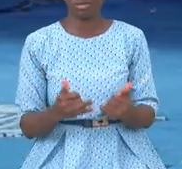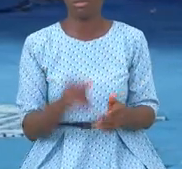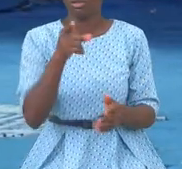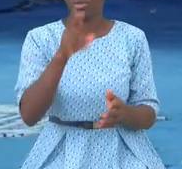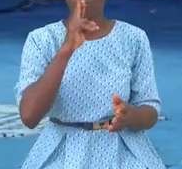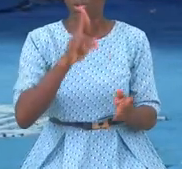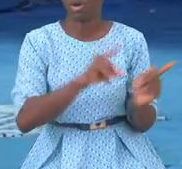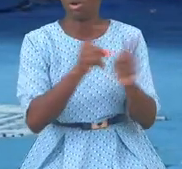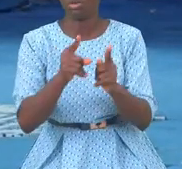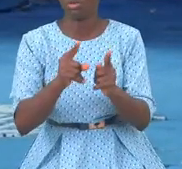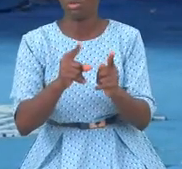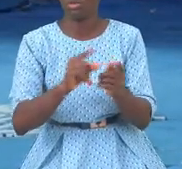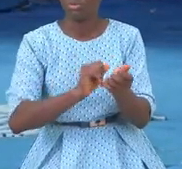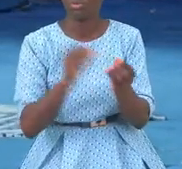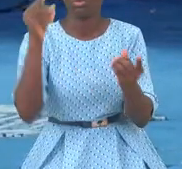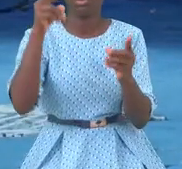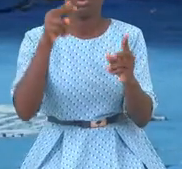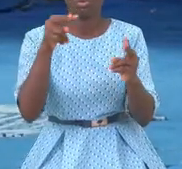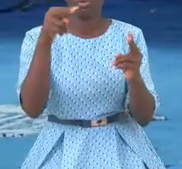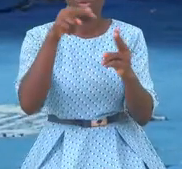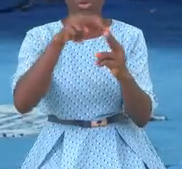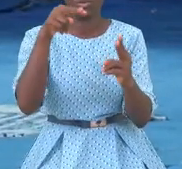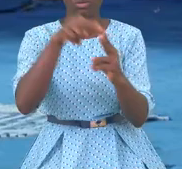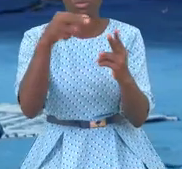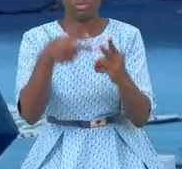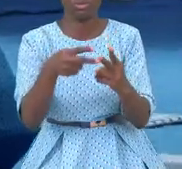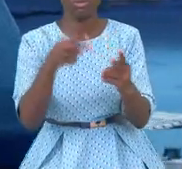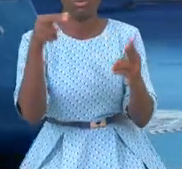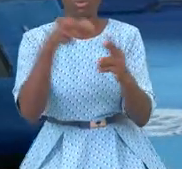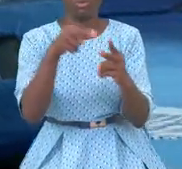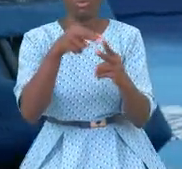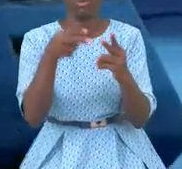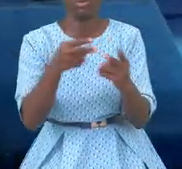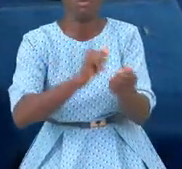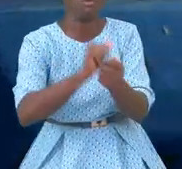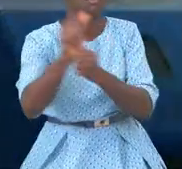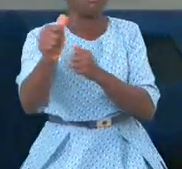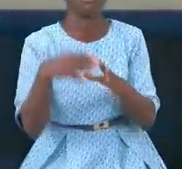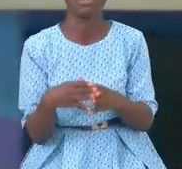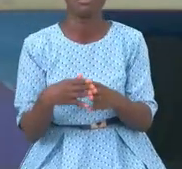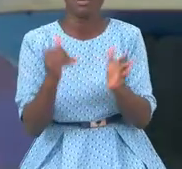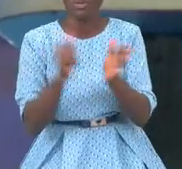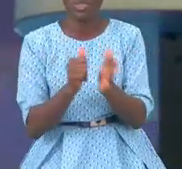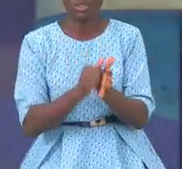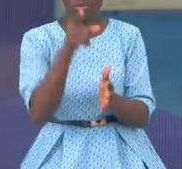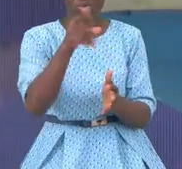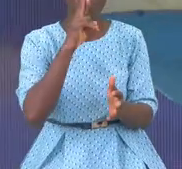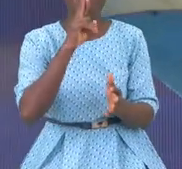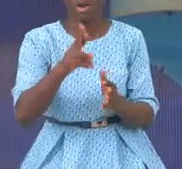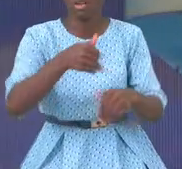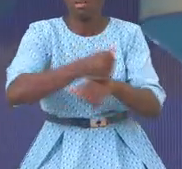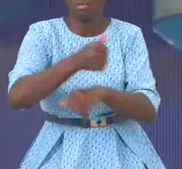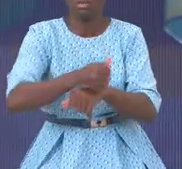you are injurious to the community anywhere you are. And they say, we don't even, don't come and pray. Don't come and